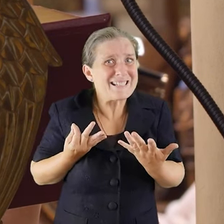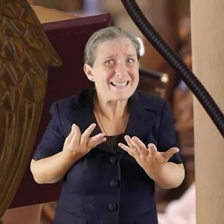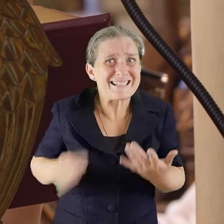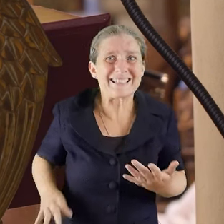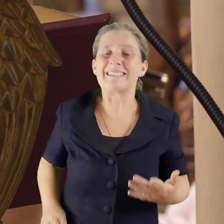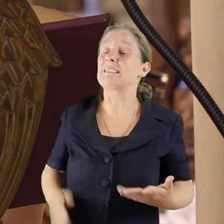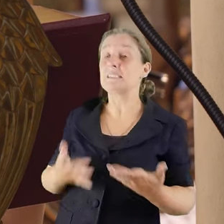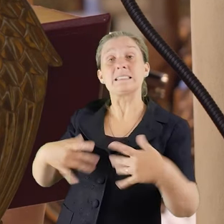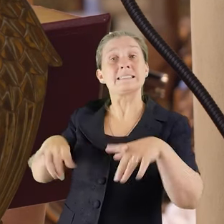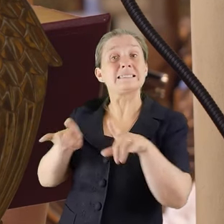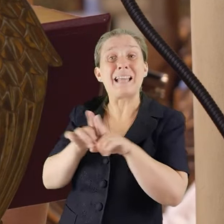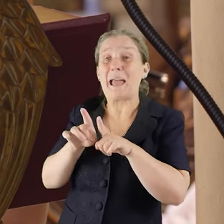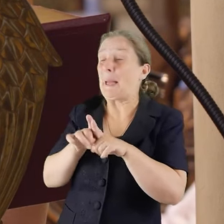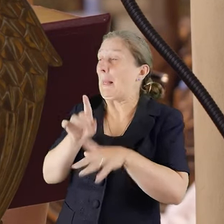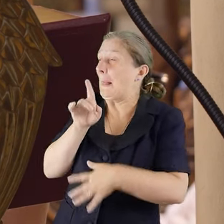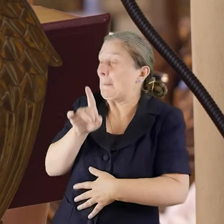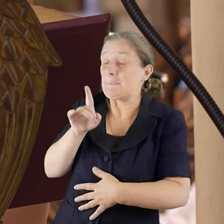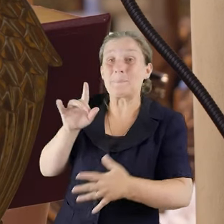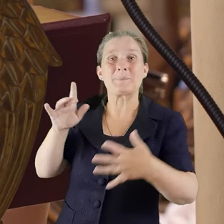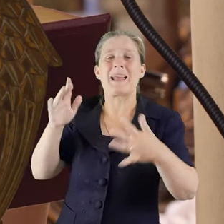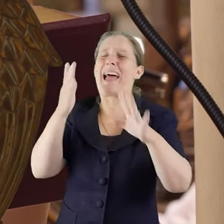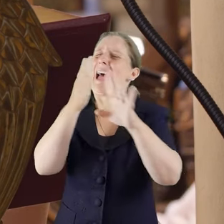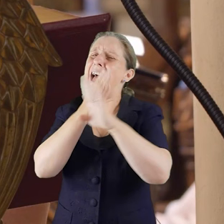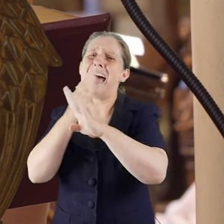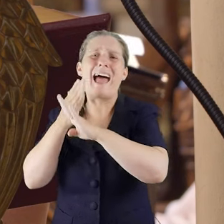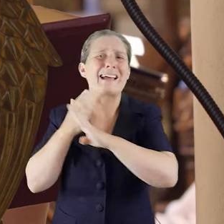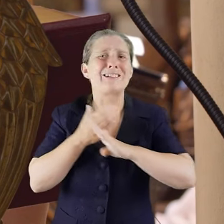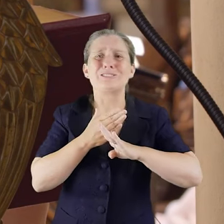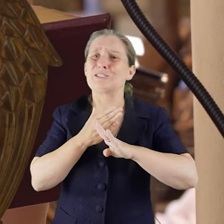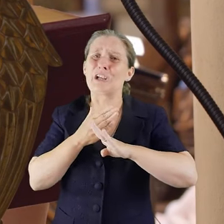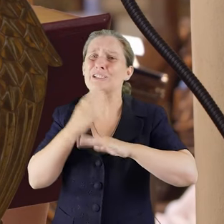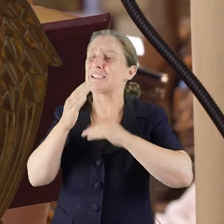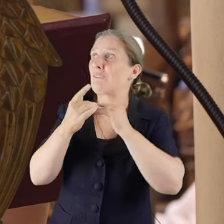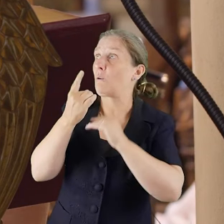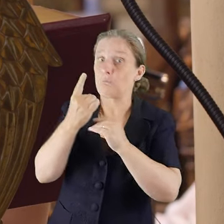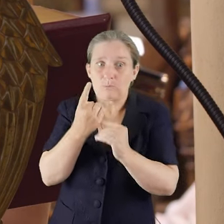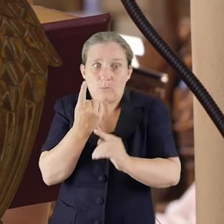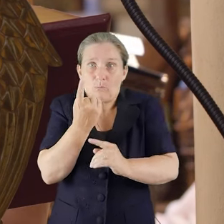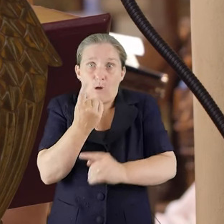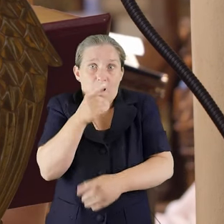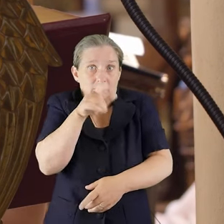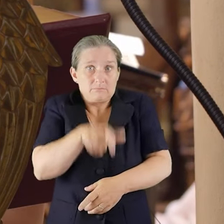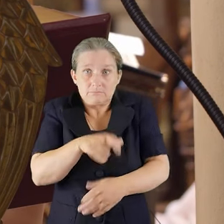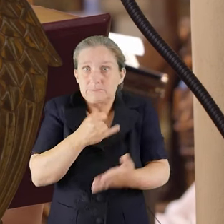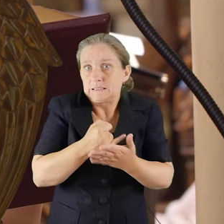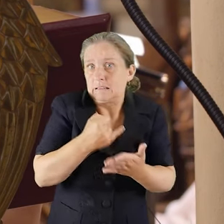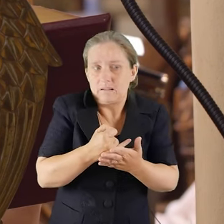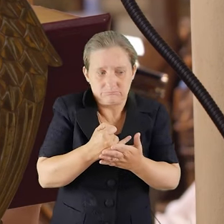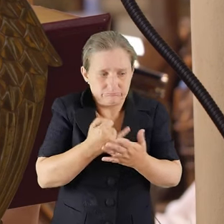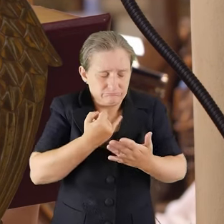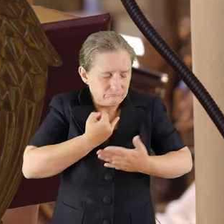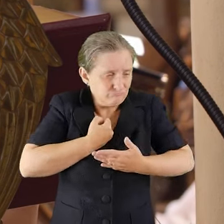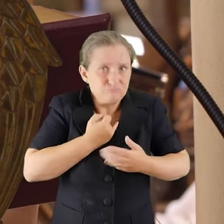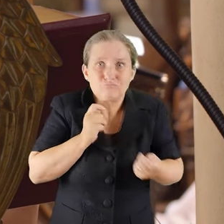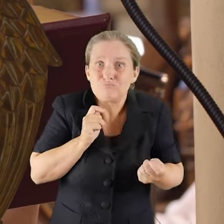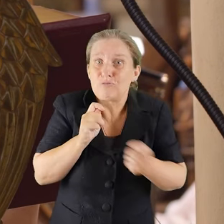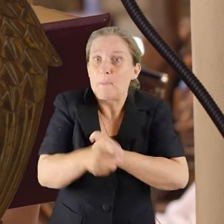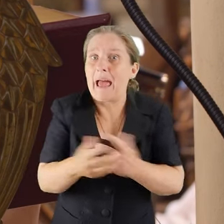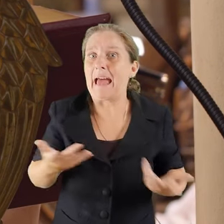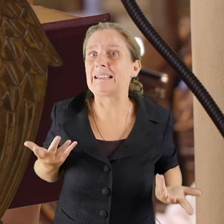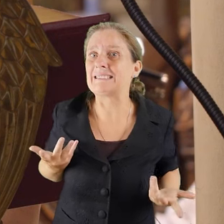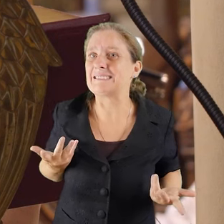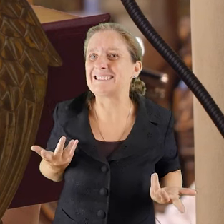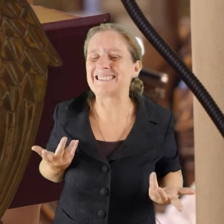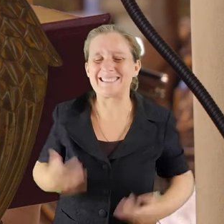Just so I tell you, there is joy in the presence of the angels of God over one sinner who repents.